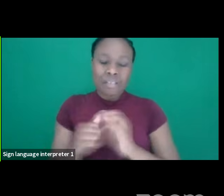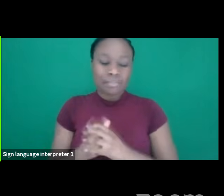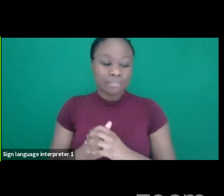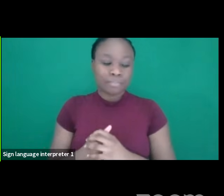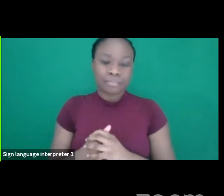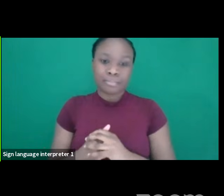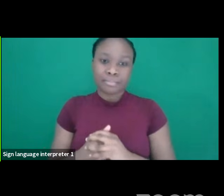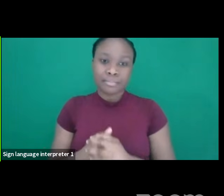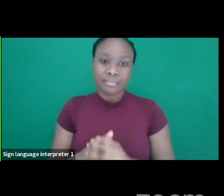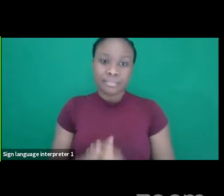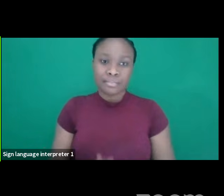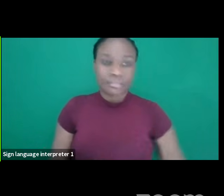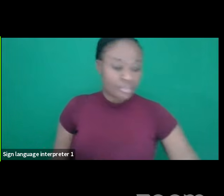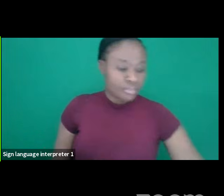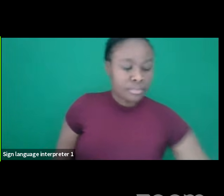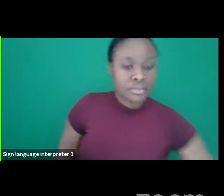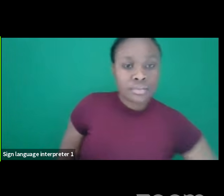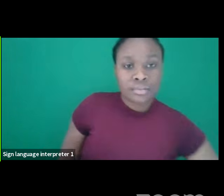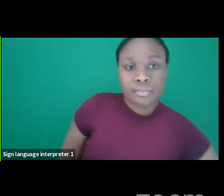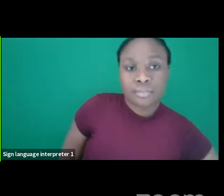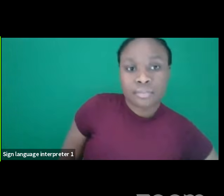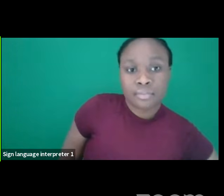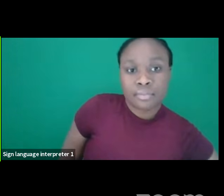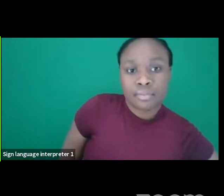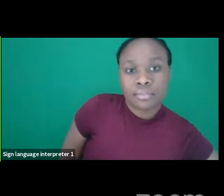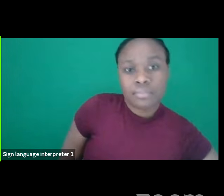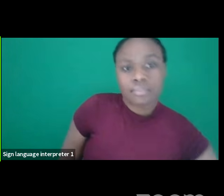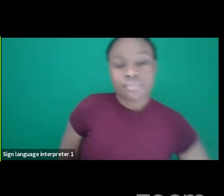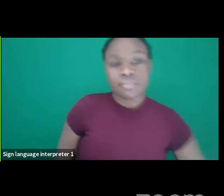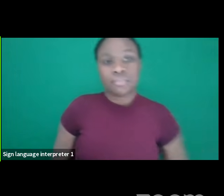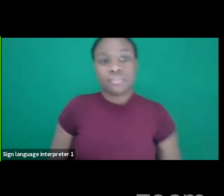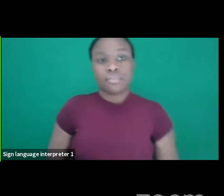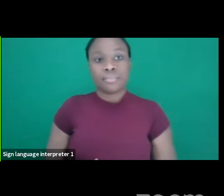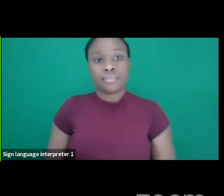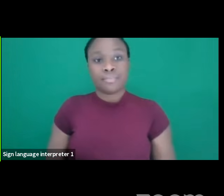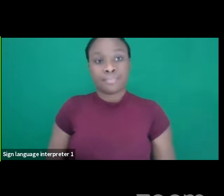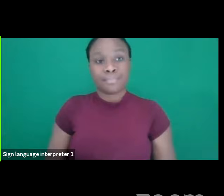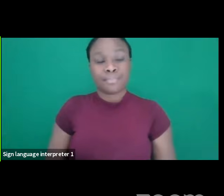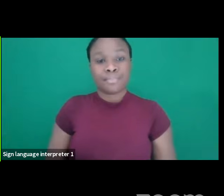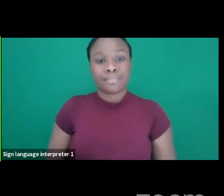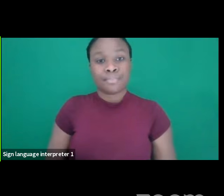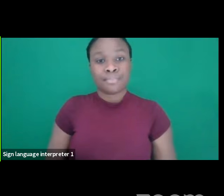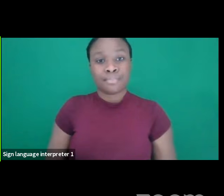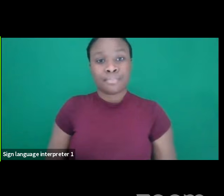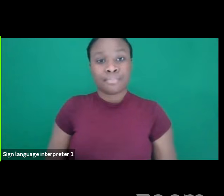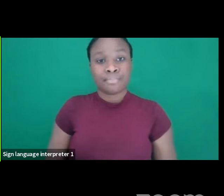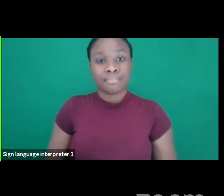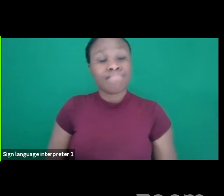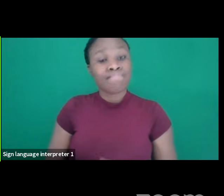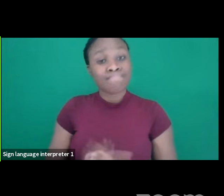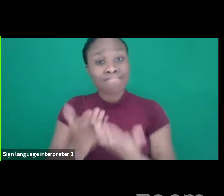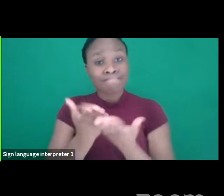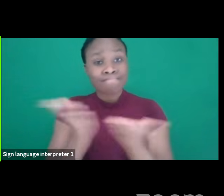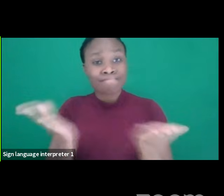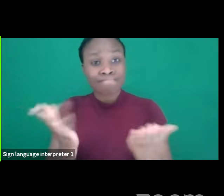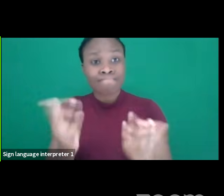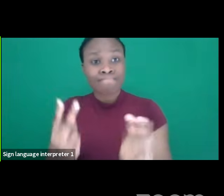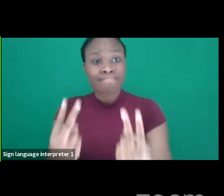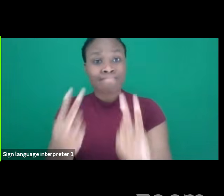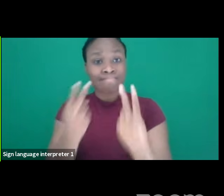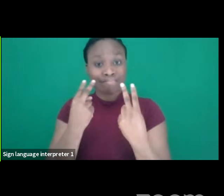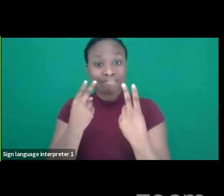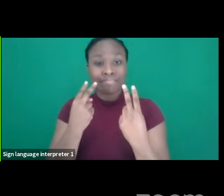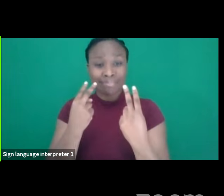just in conclusion, remind all of you that are joining us on this platform that there